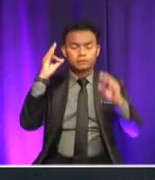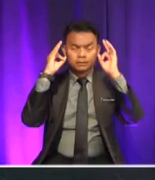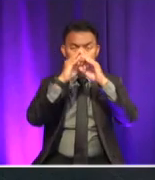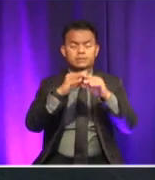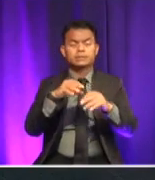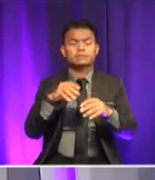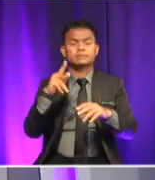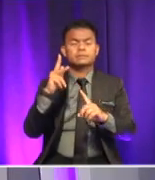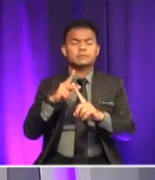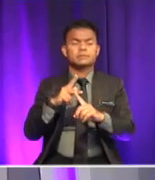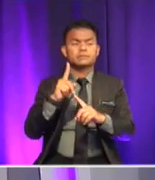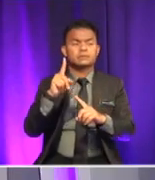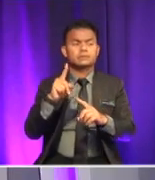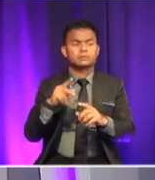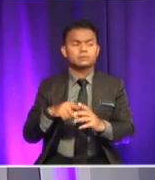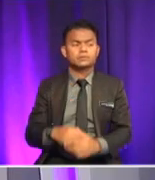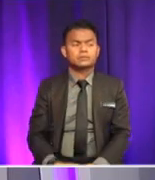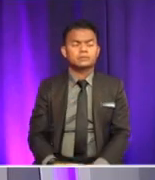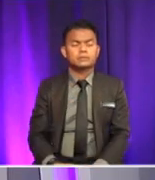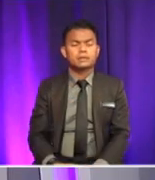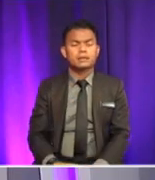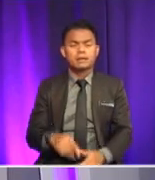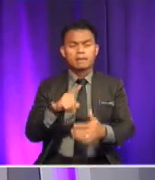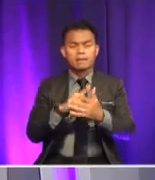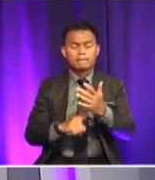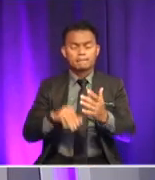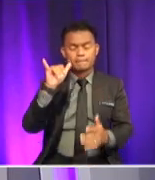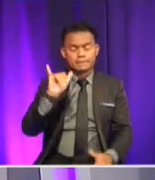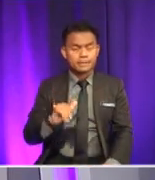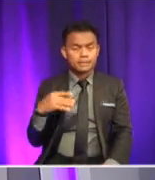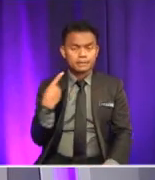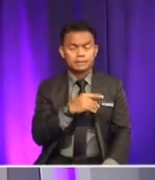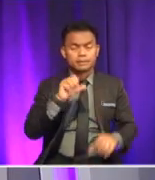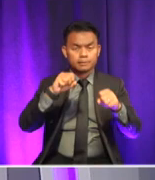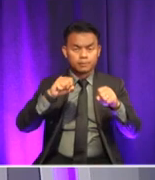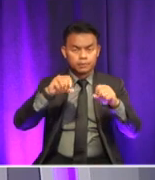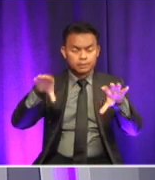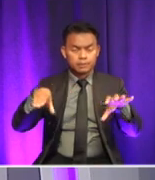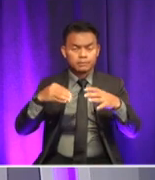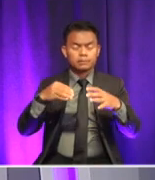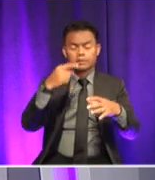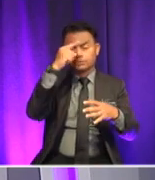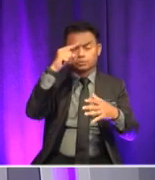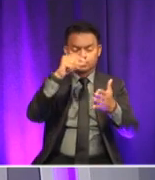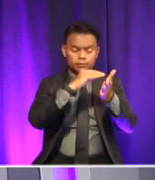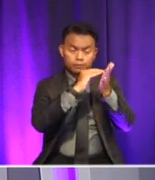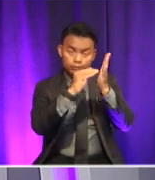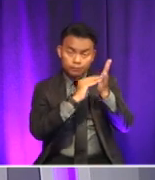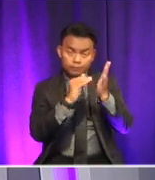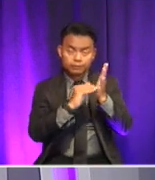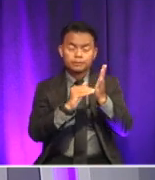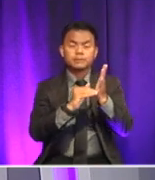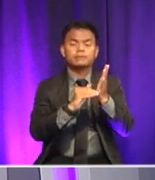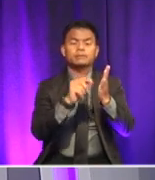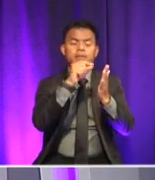what you just shared with us. And what about identifying and highlighting the keywords in the text? Maybe, Ms. Honey, you could share with us on